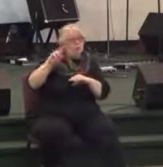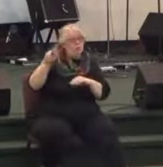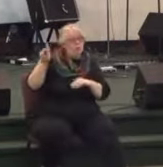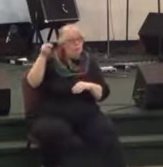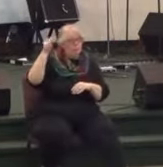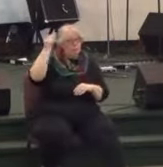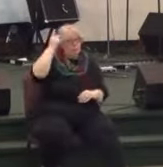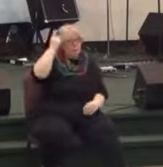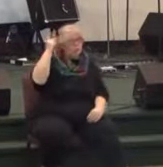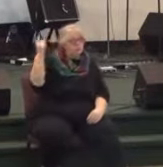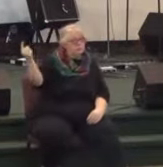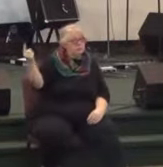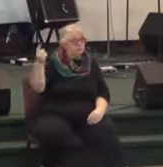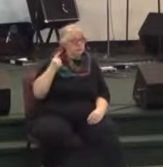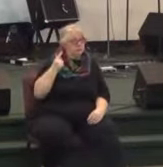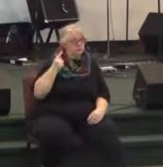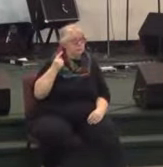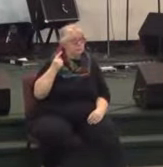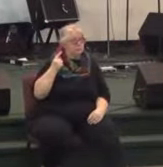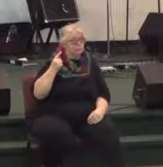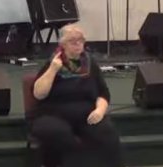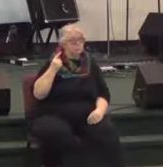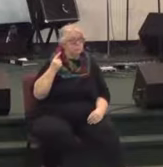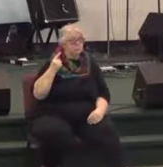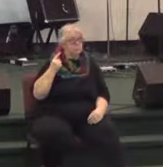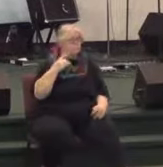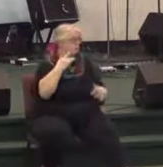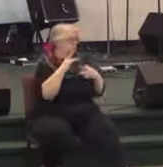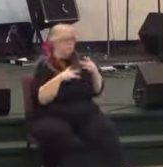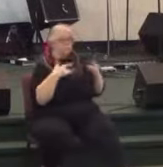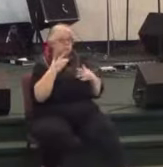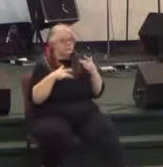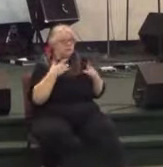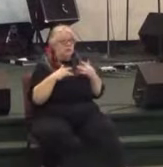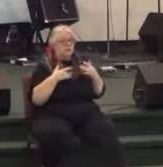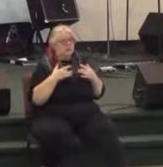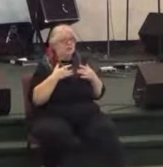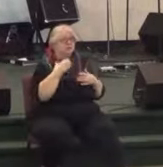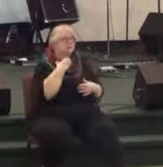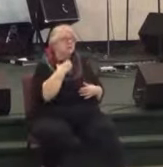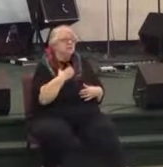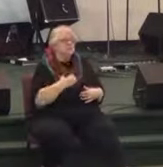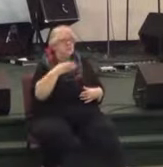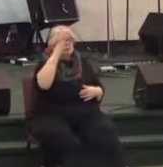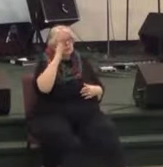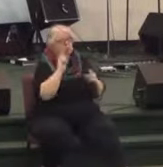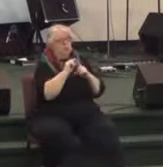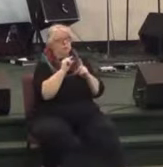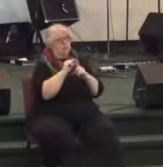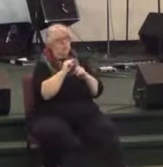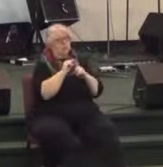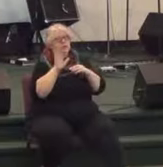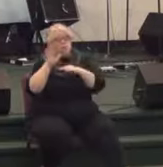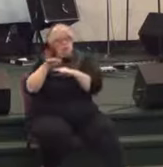he calls for Paul to help him. They're so on fire. They're so desperate for the word of God that he calls for Paul, and